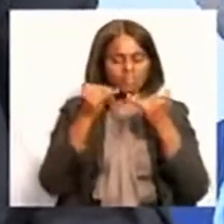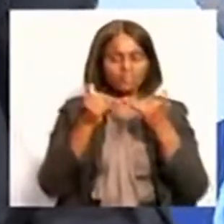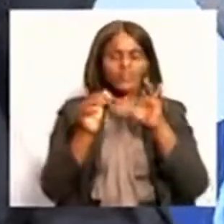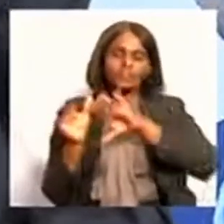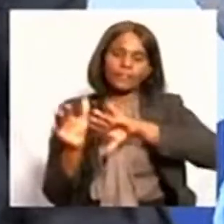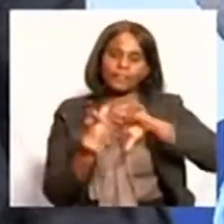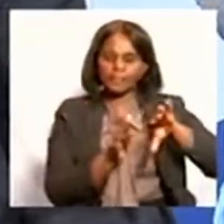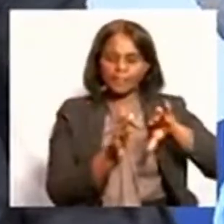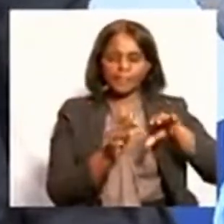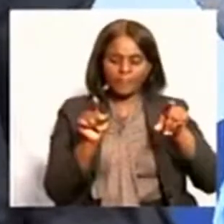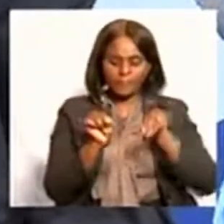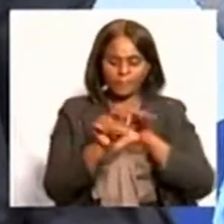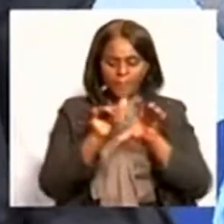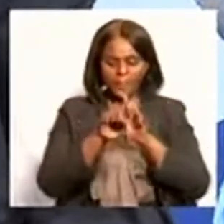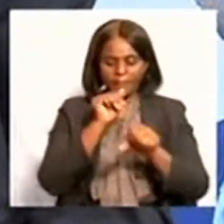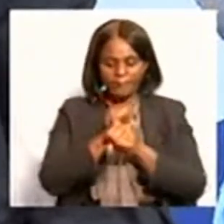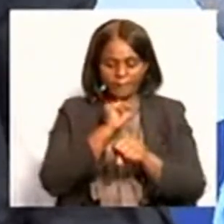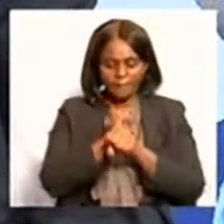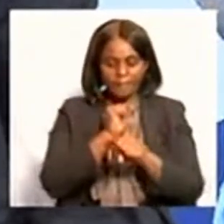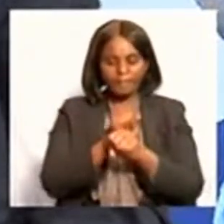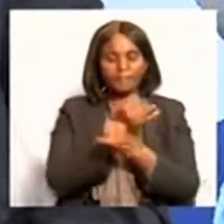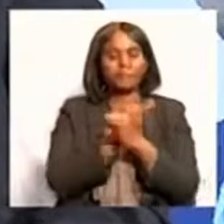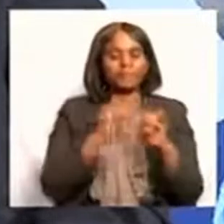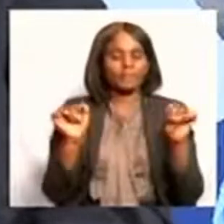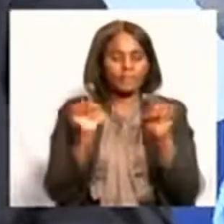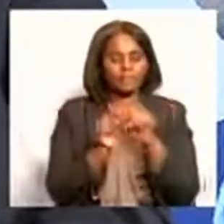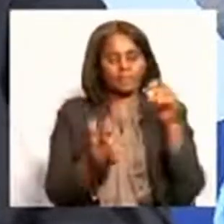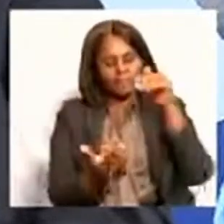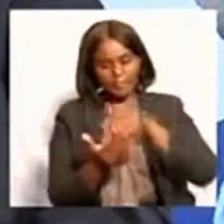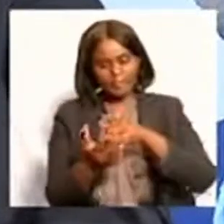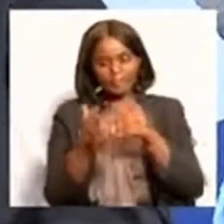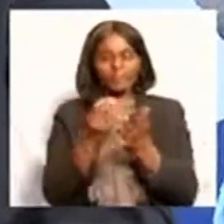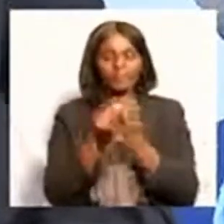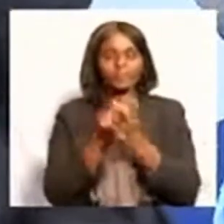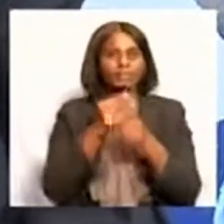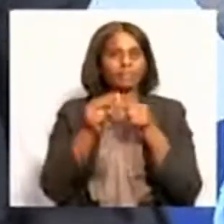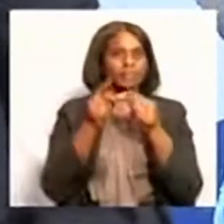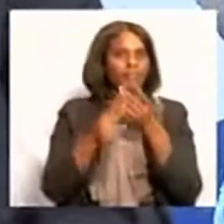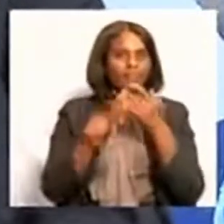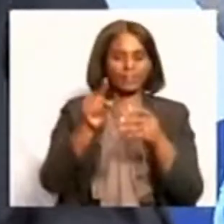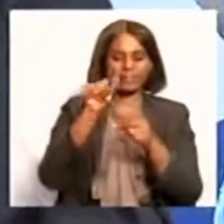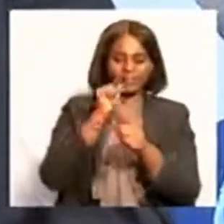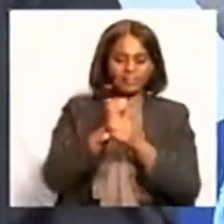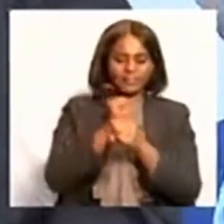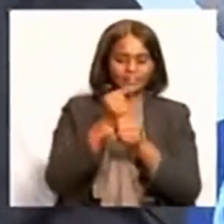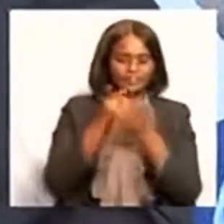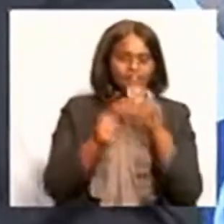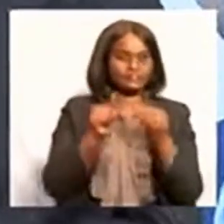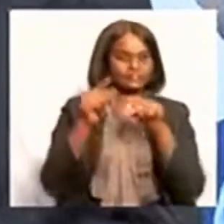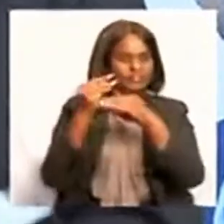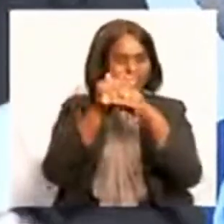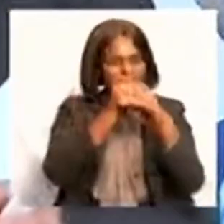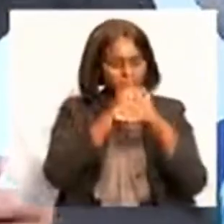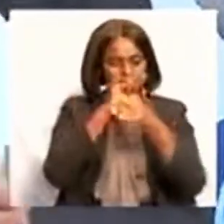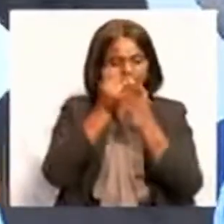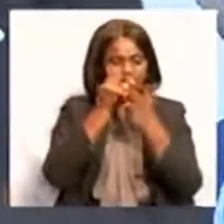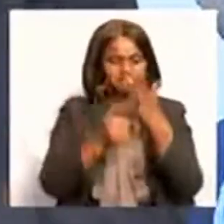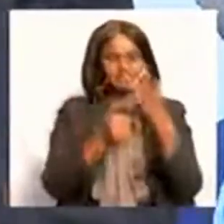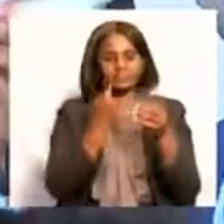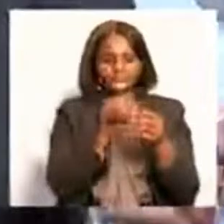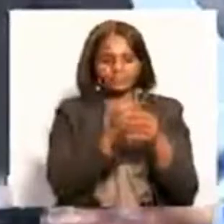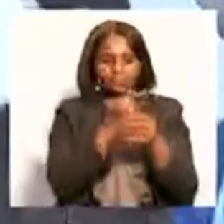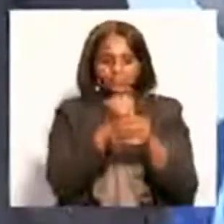to operational independence as well as financial. What do we mean by operation? The standard requires ordinarily